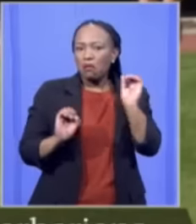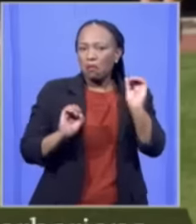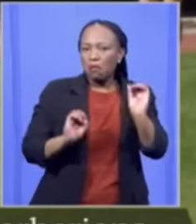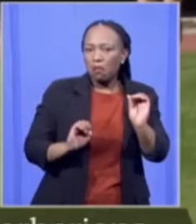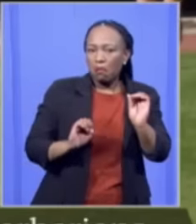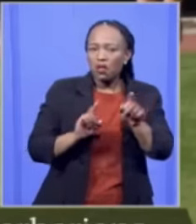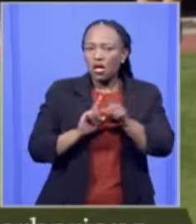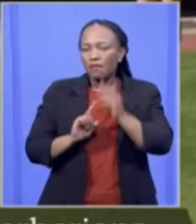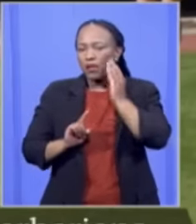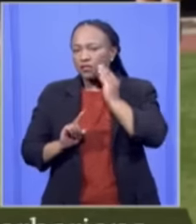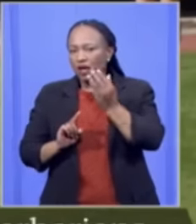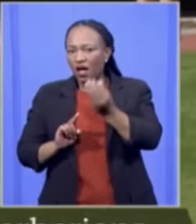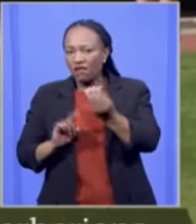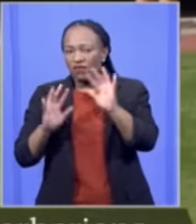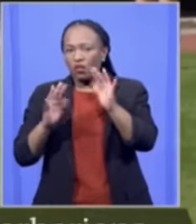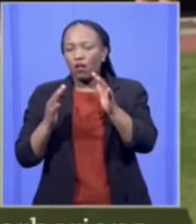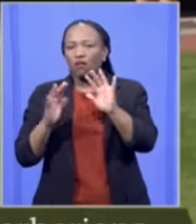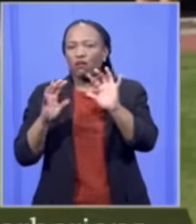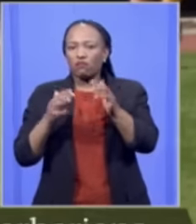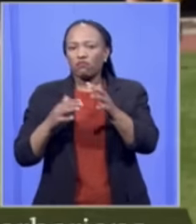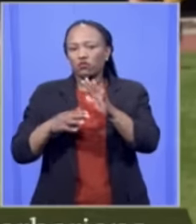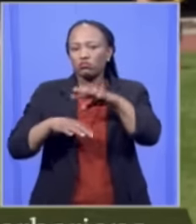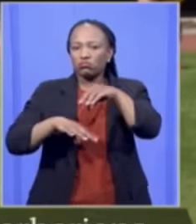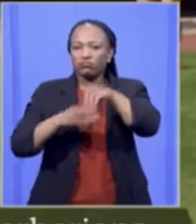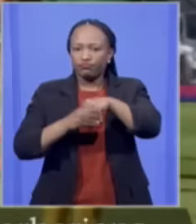mo setlhopheng sa gagwe.